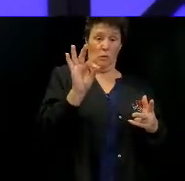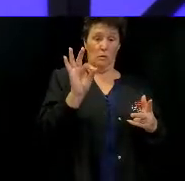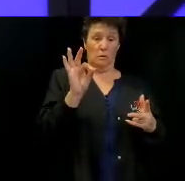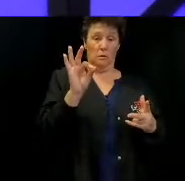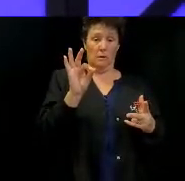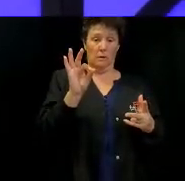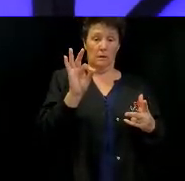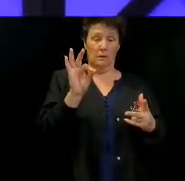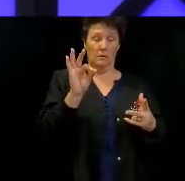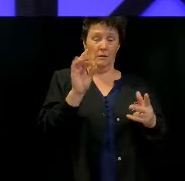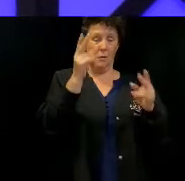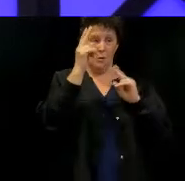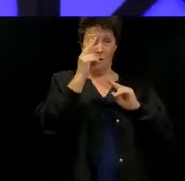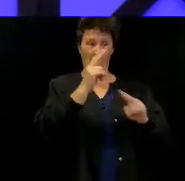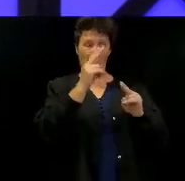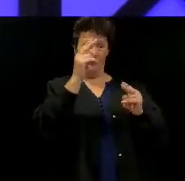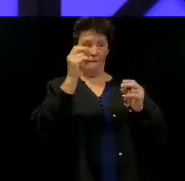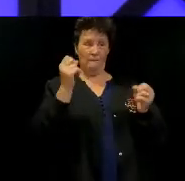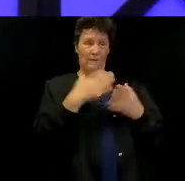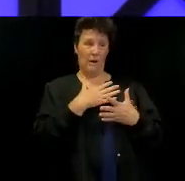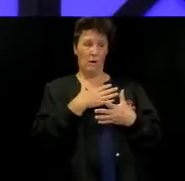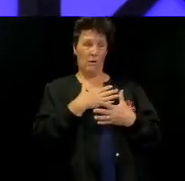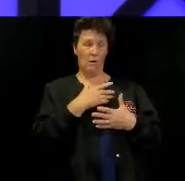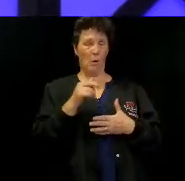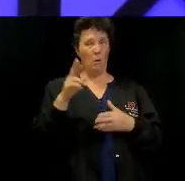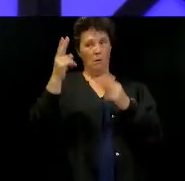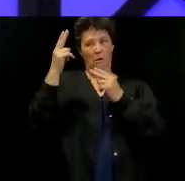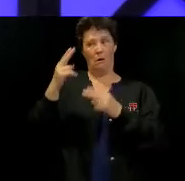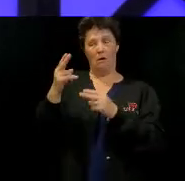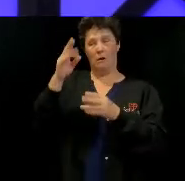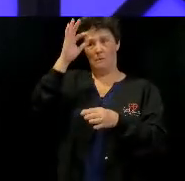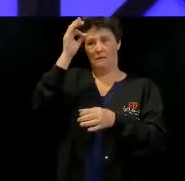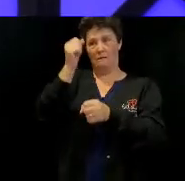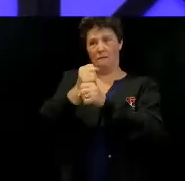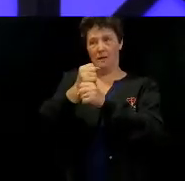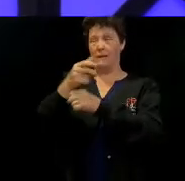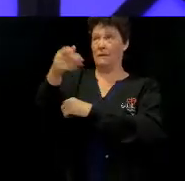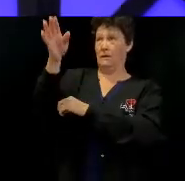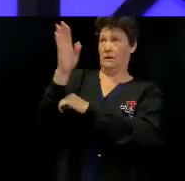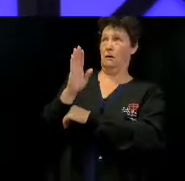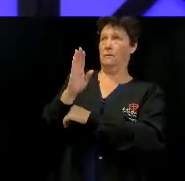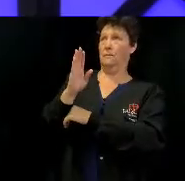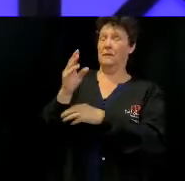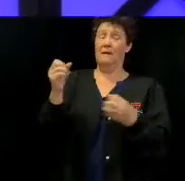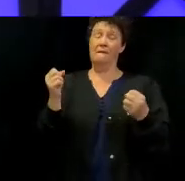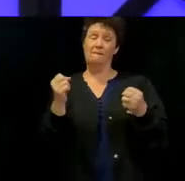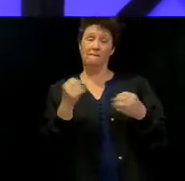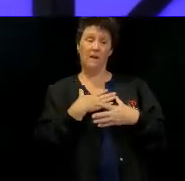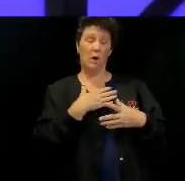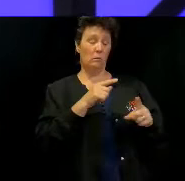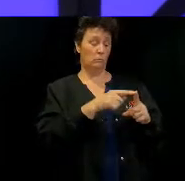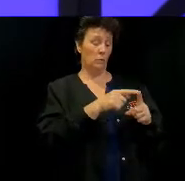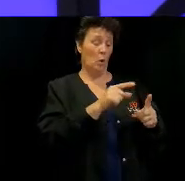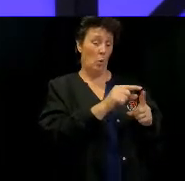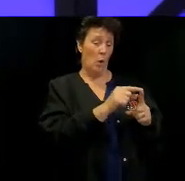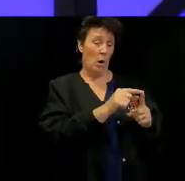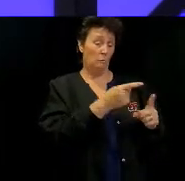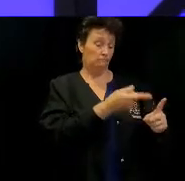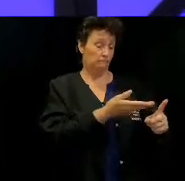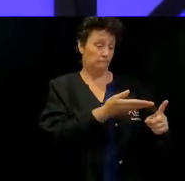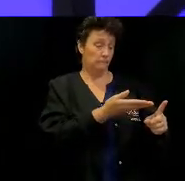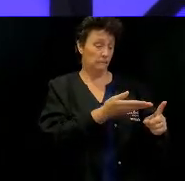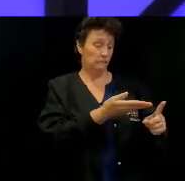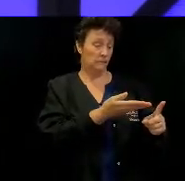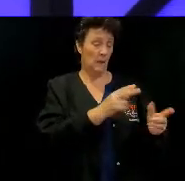fear, to honor fear, or to honor my faith and to honor God. The word fear here, actually, it can also mean to be in